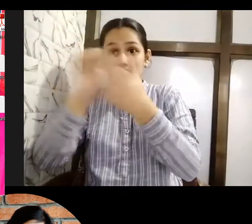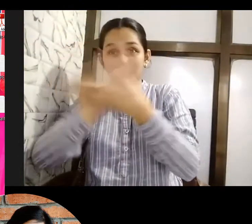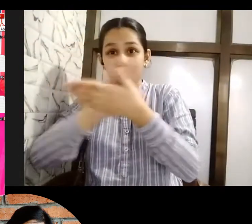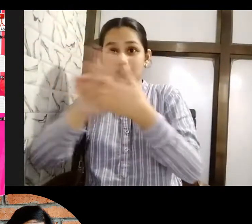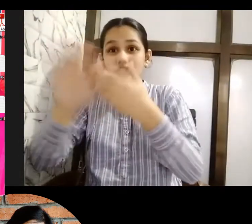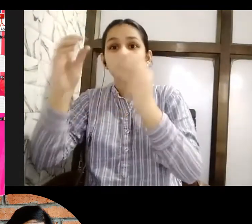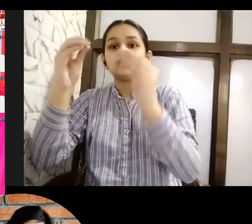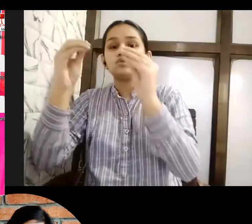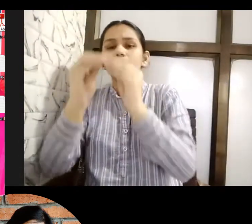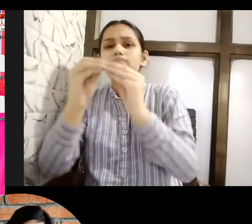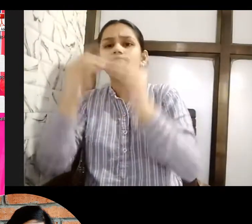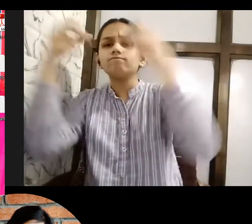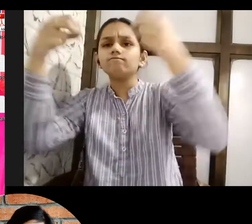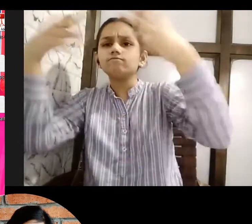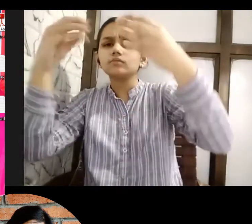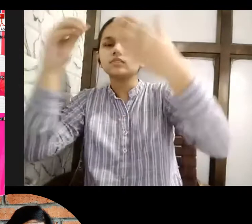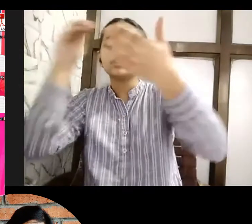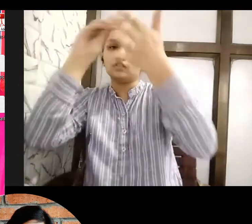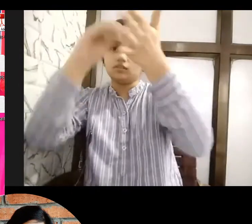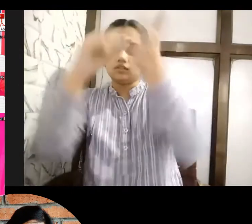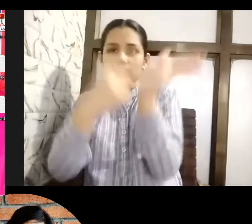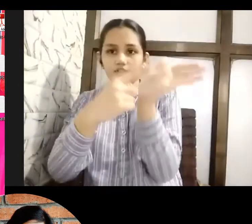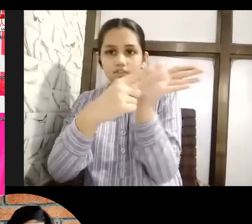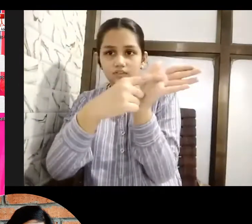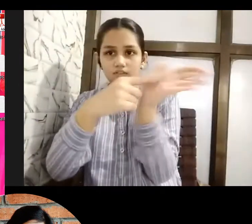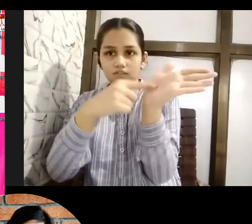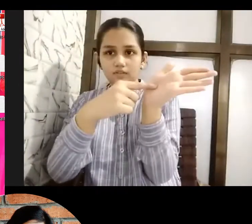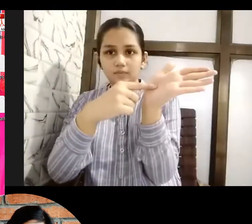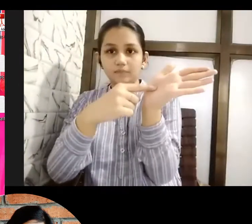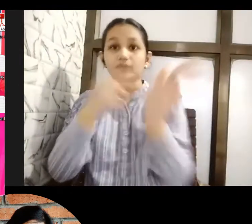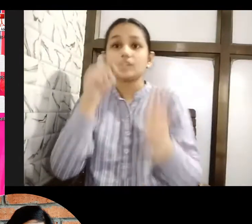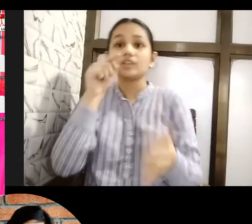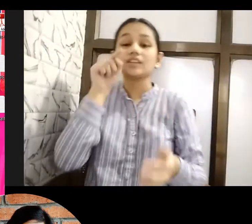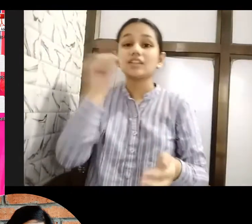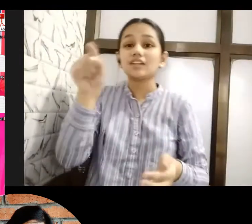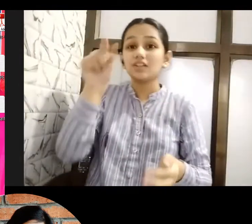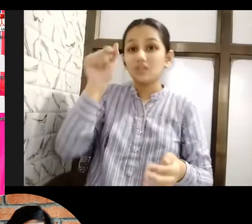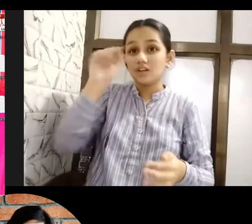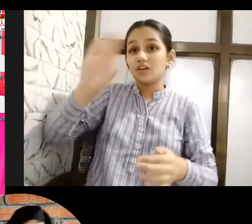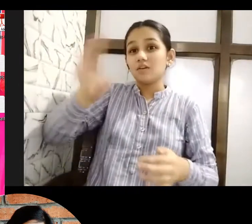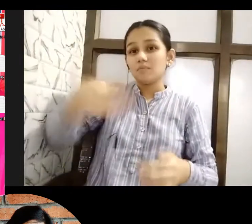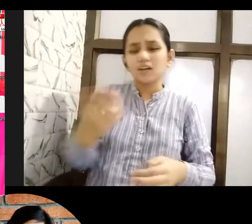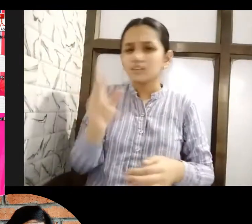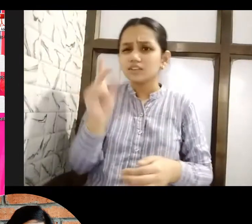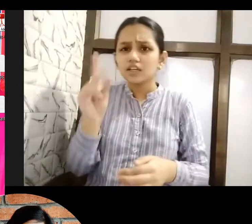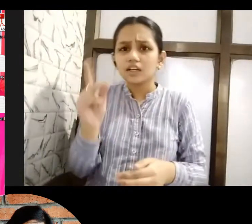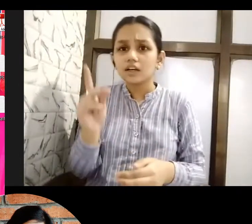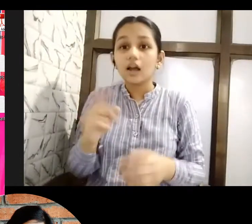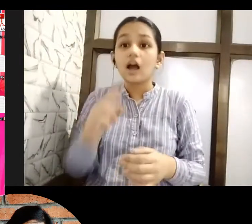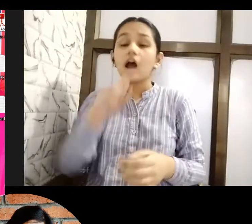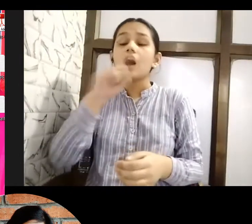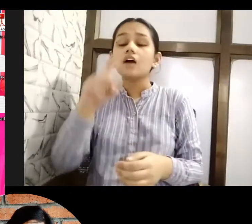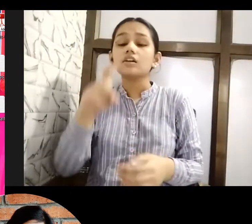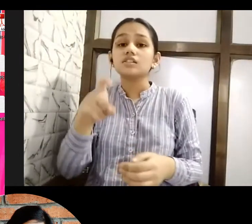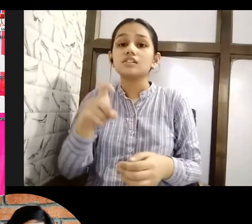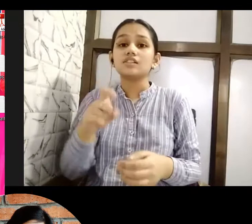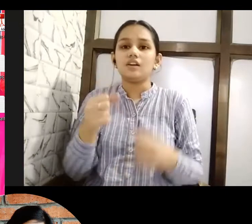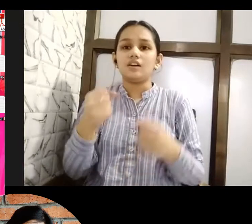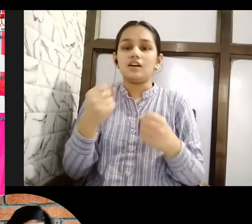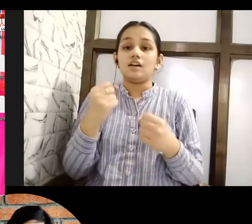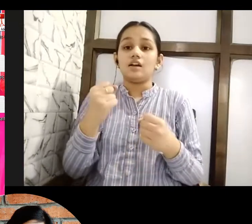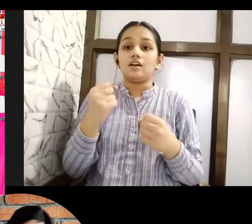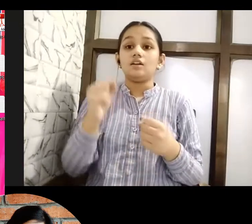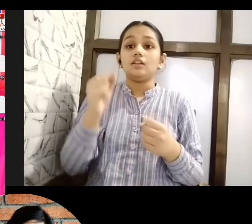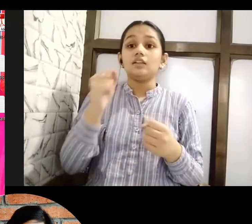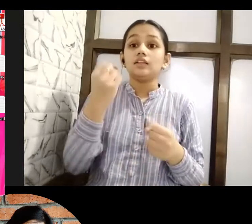Now I am going ahead, it will ask me for the font size. In this, when I'm clicking on font size,